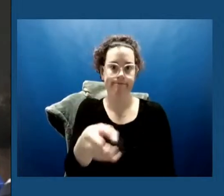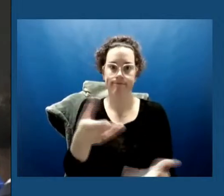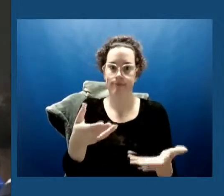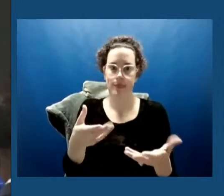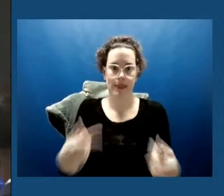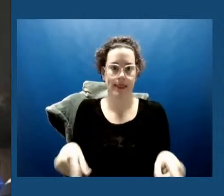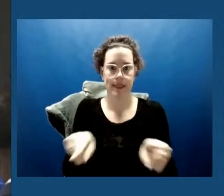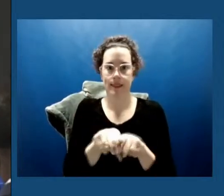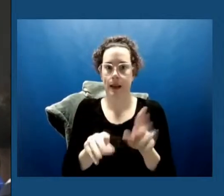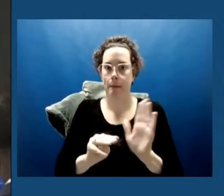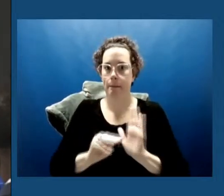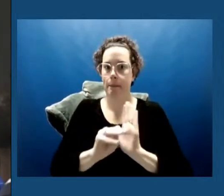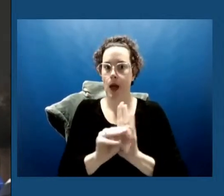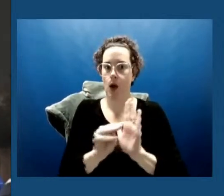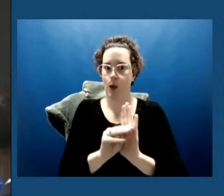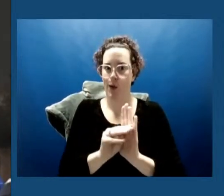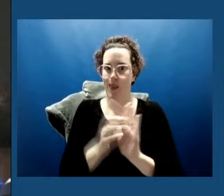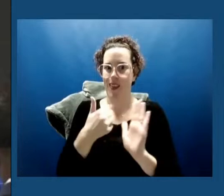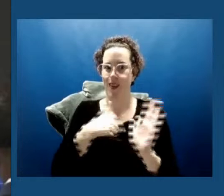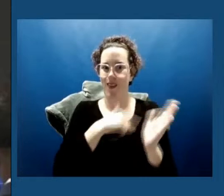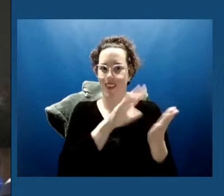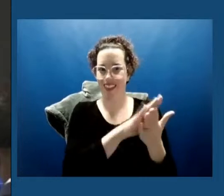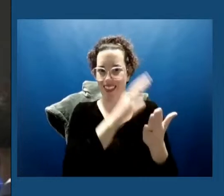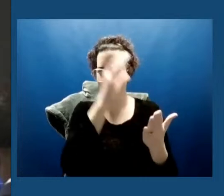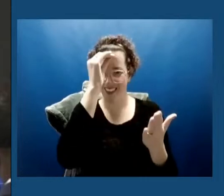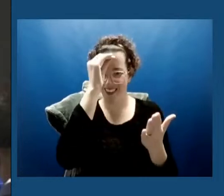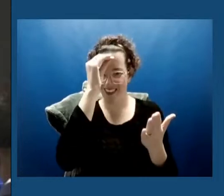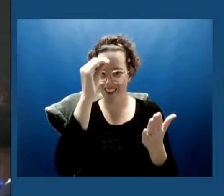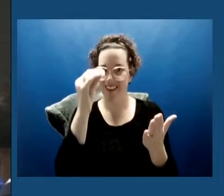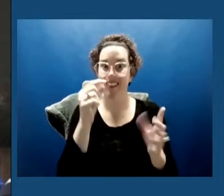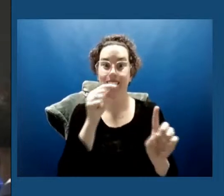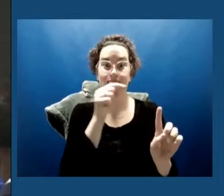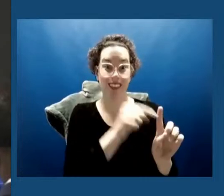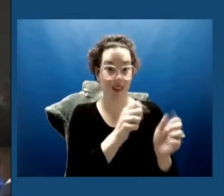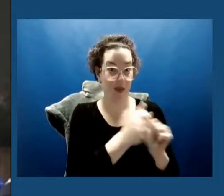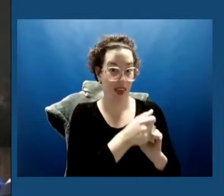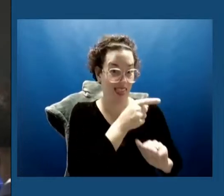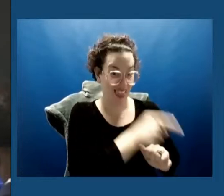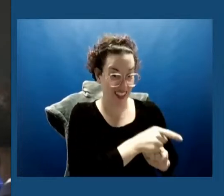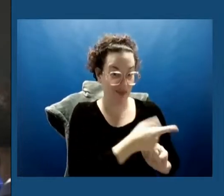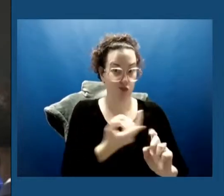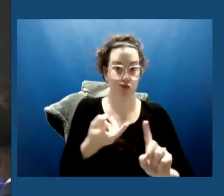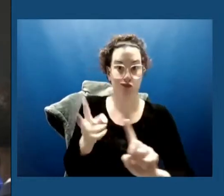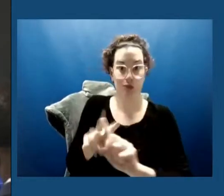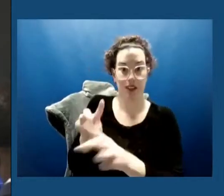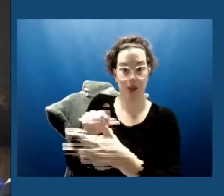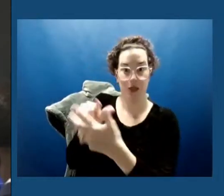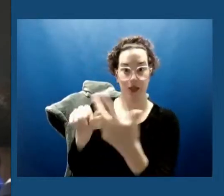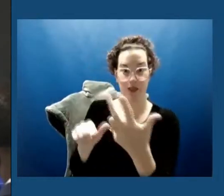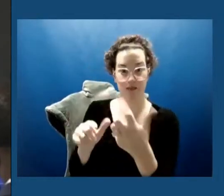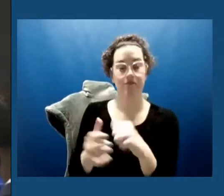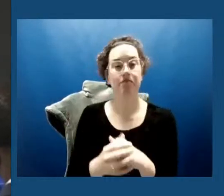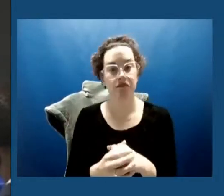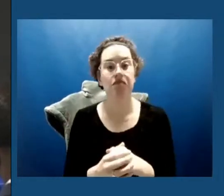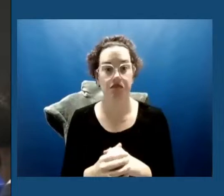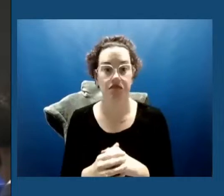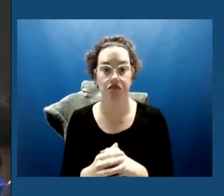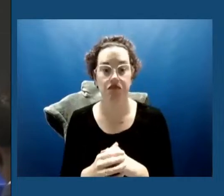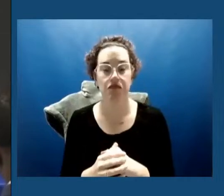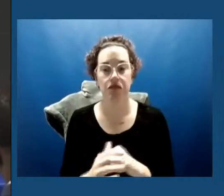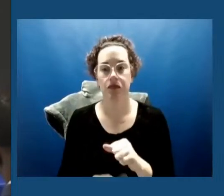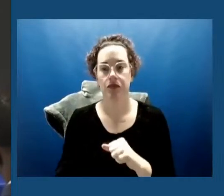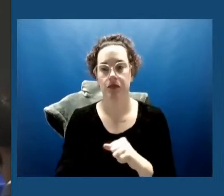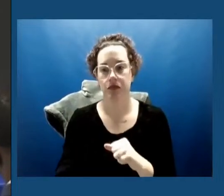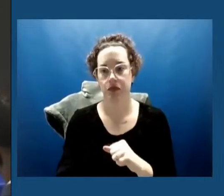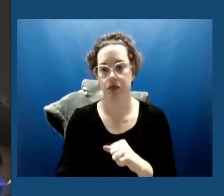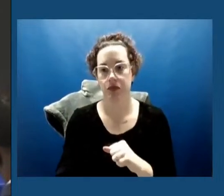model that we've learned in what we've done with Micron and with you. That's interesting. You